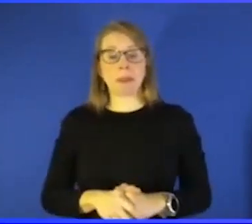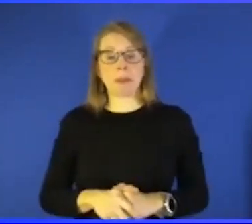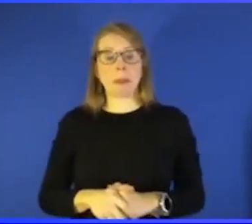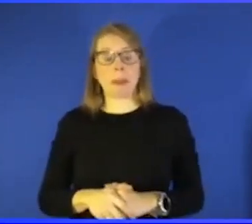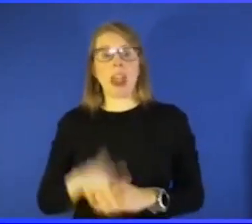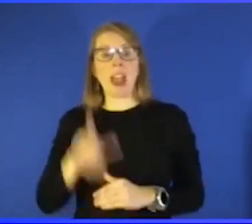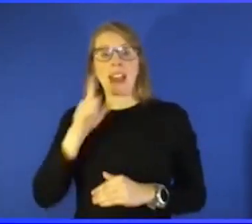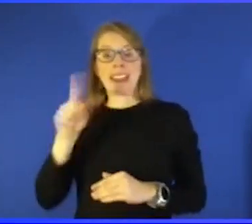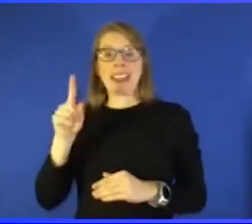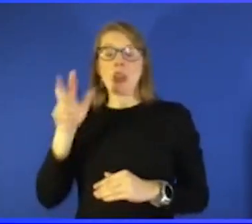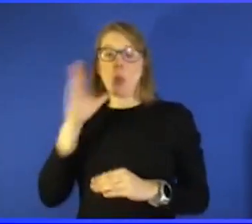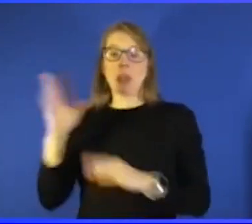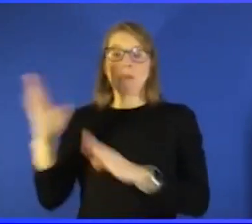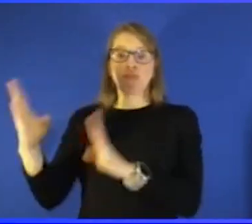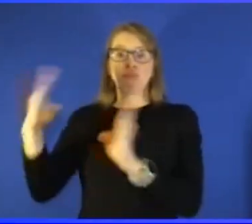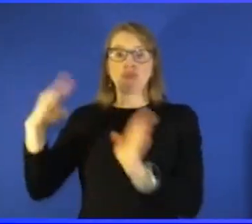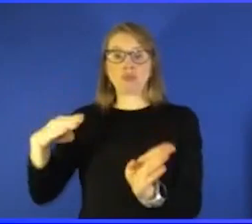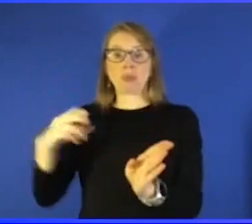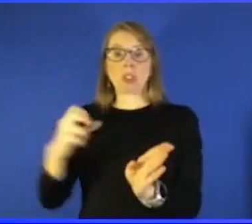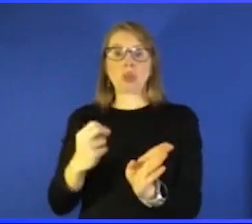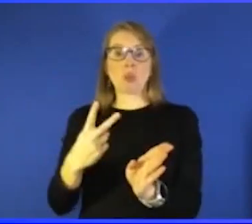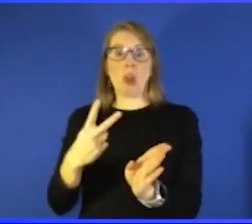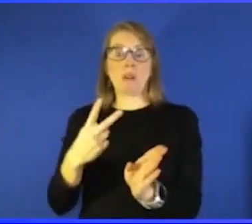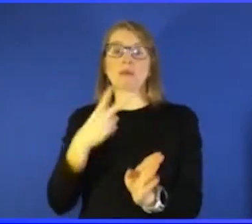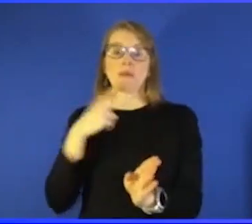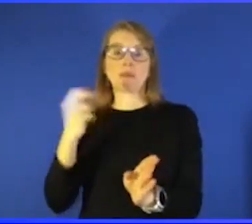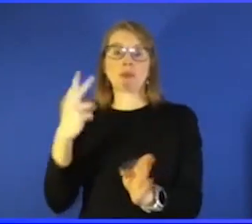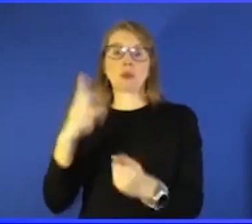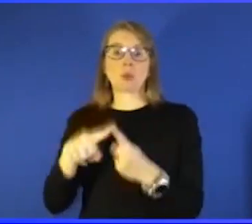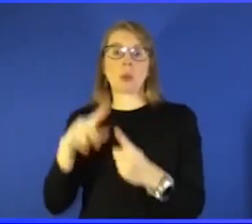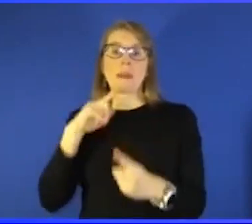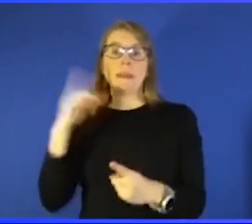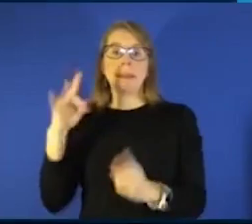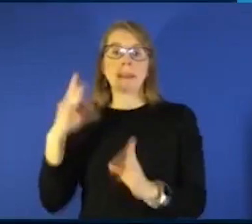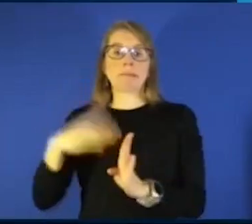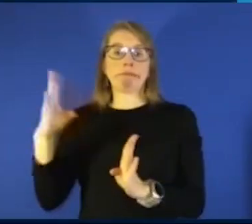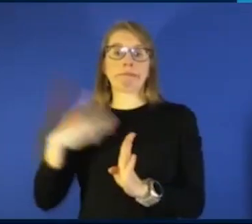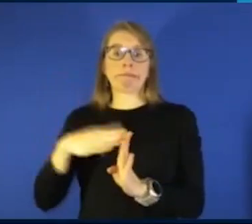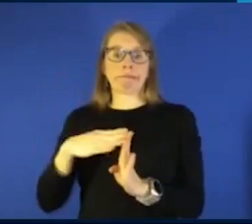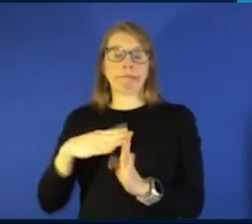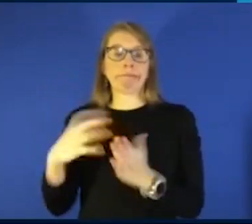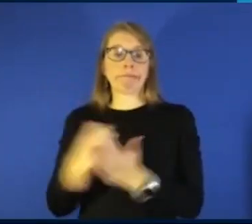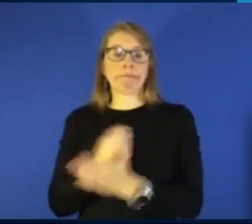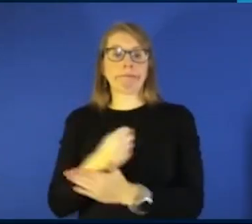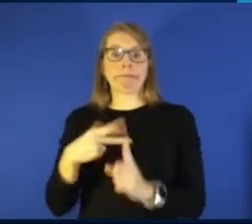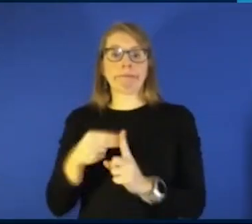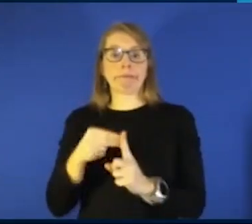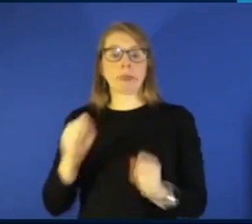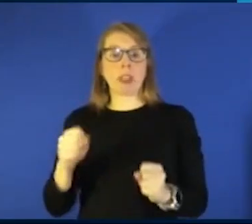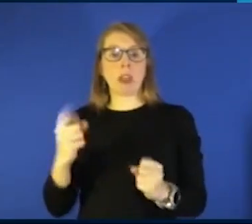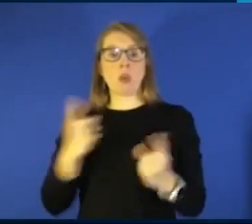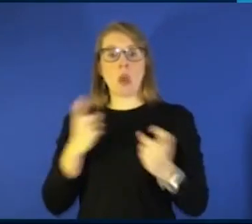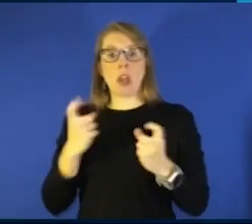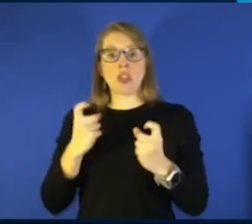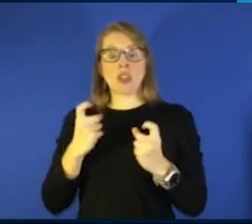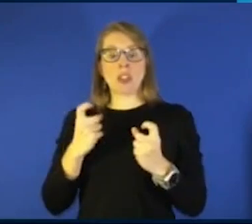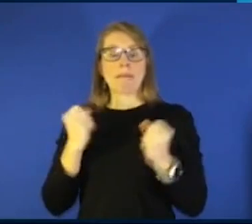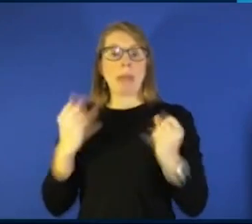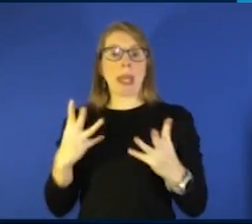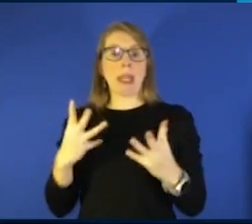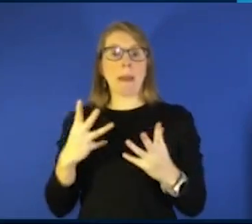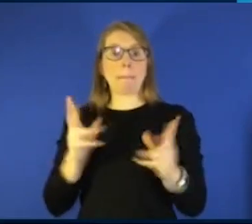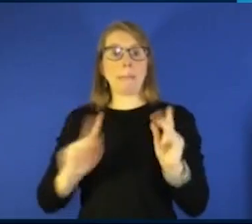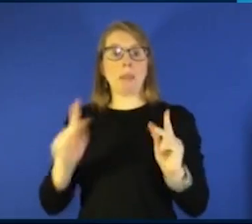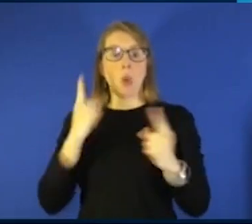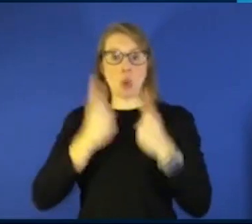is soon going to be able to do it as well, and see what Dr. Adiga has to say too. We've had a lot of questions from people wondering if they're going